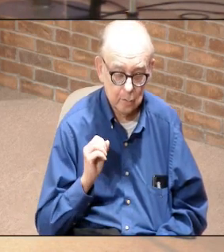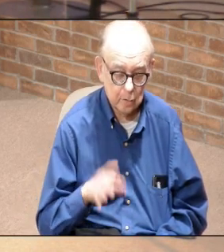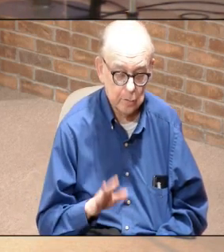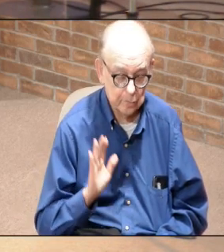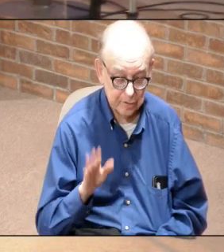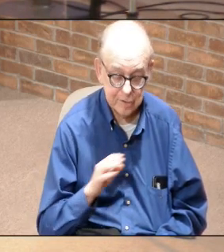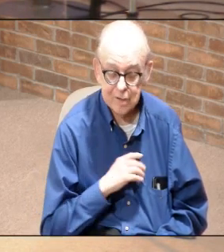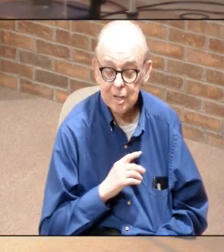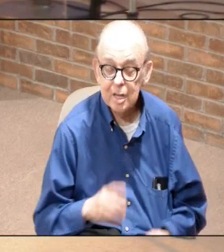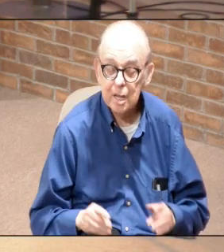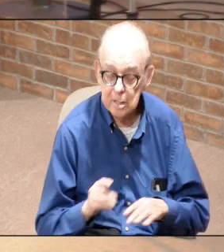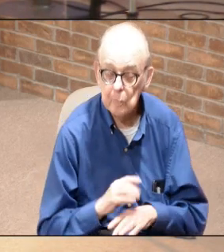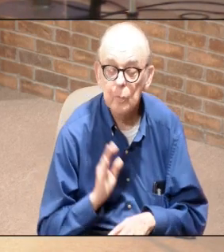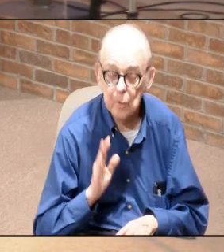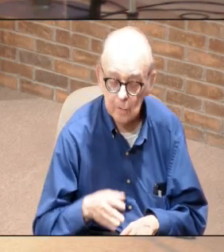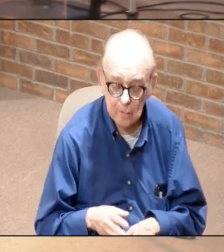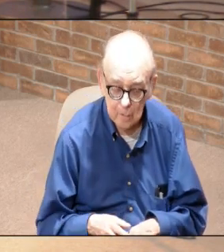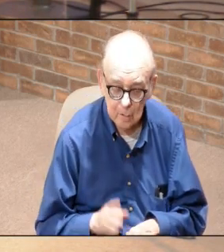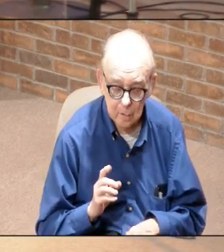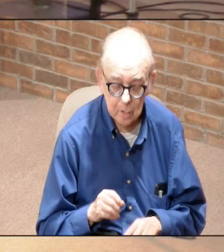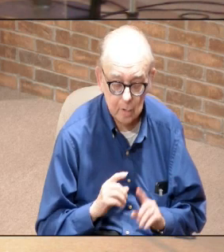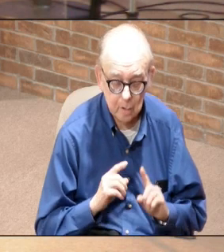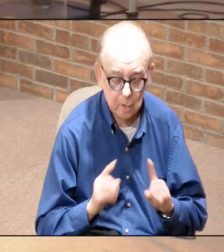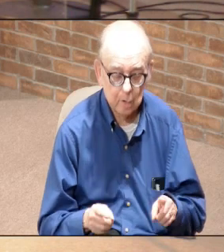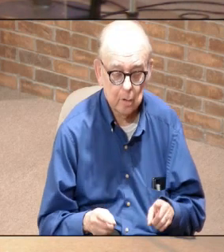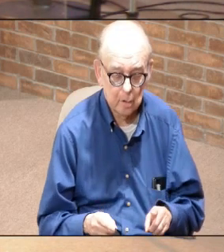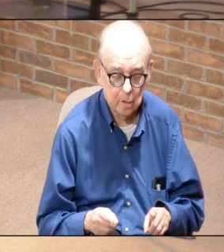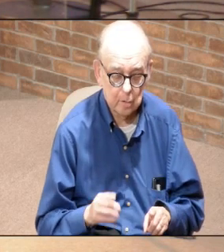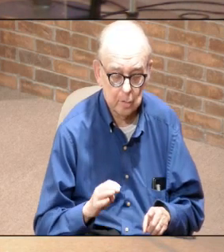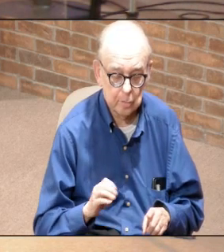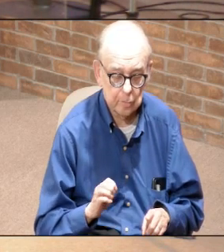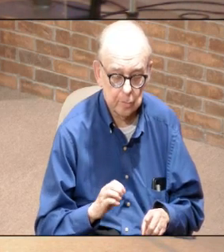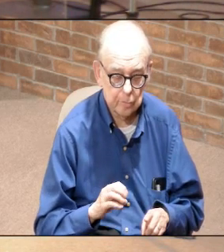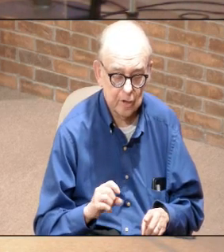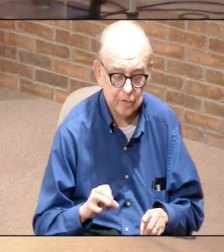kingdom. You need to go over to Jesse,